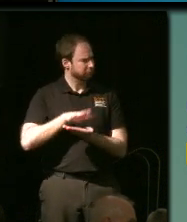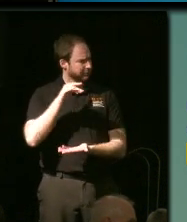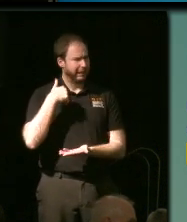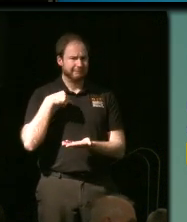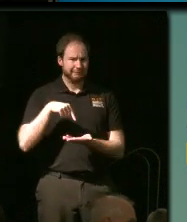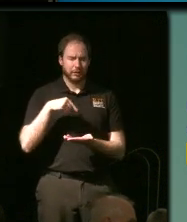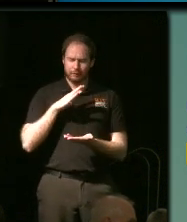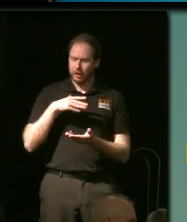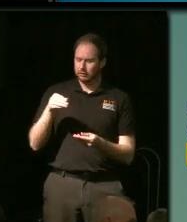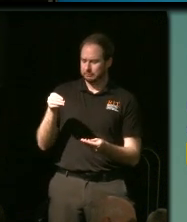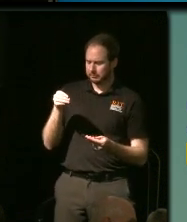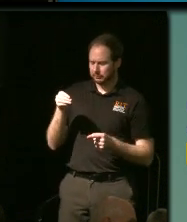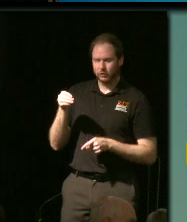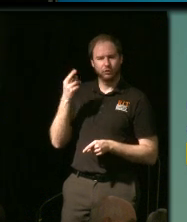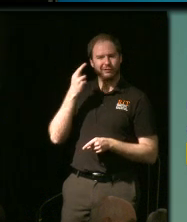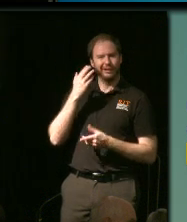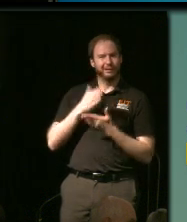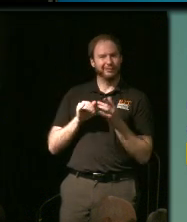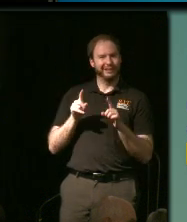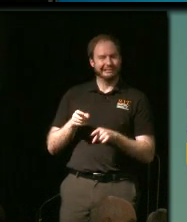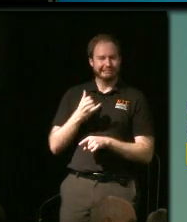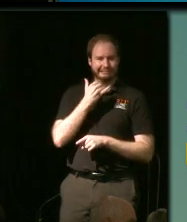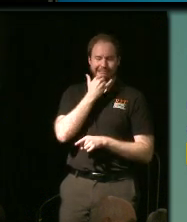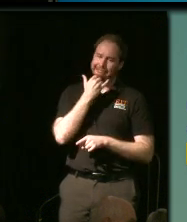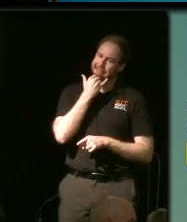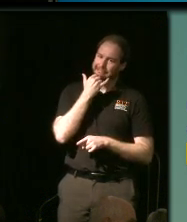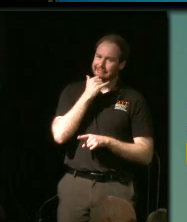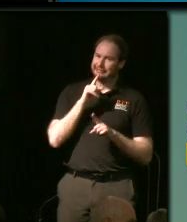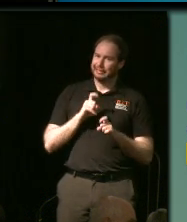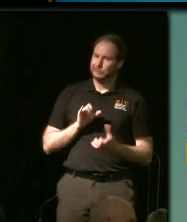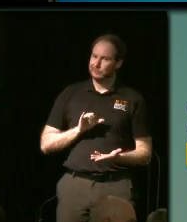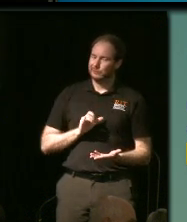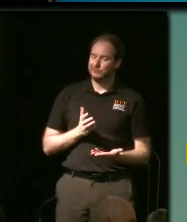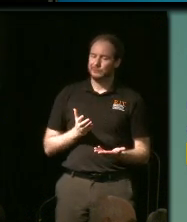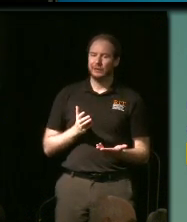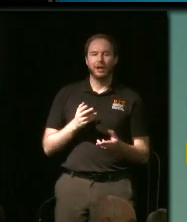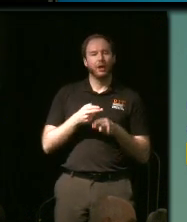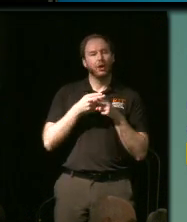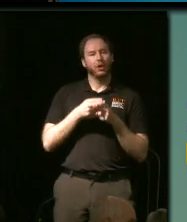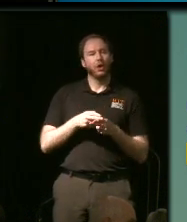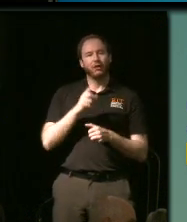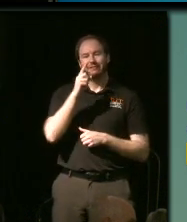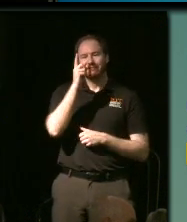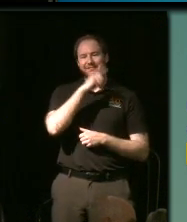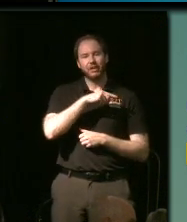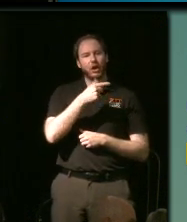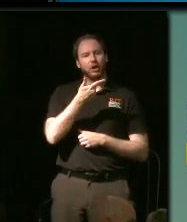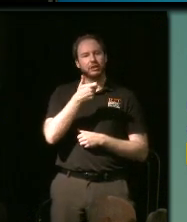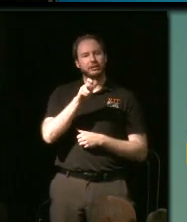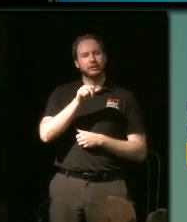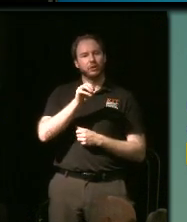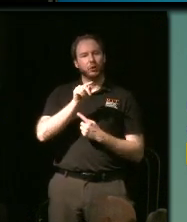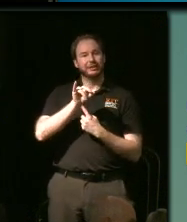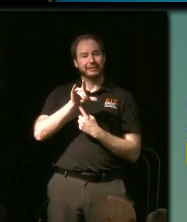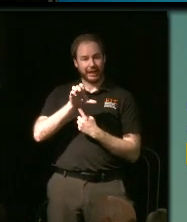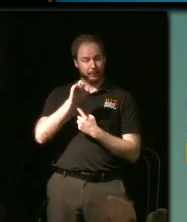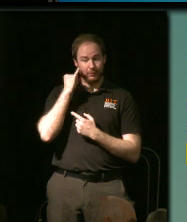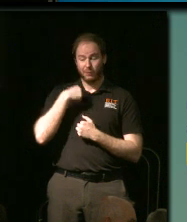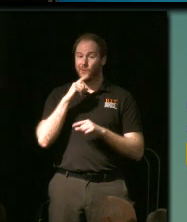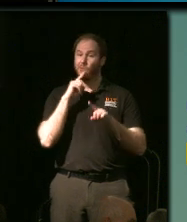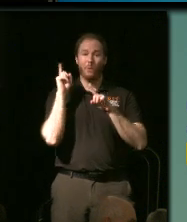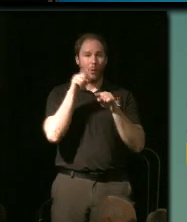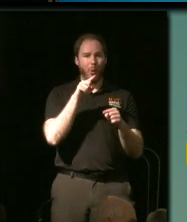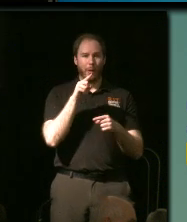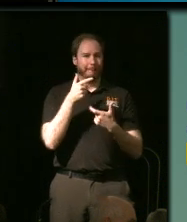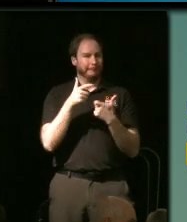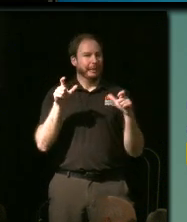we look at those papers, and sometimes it's wrong. There's something called the false genotype rate, because when we order big